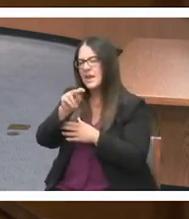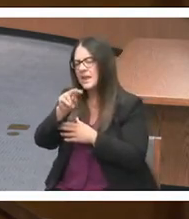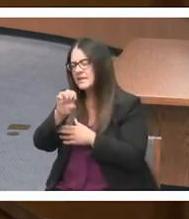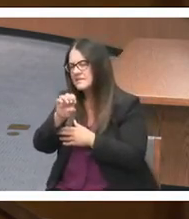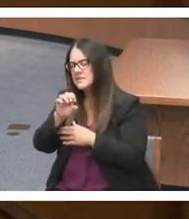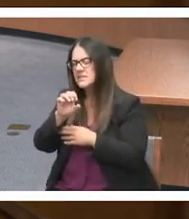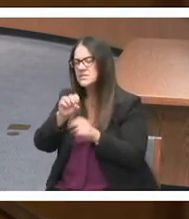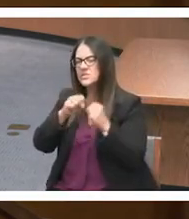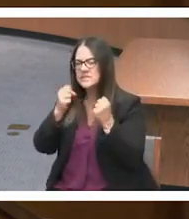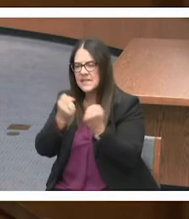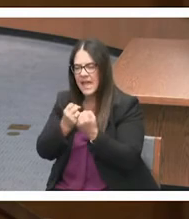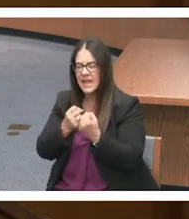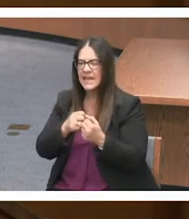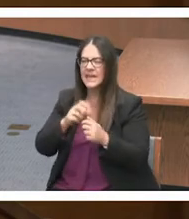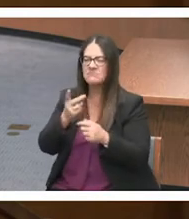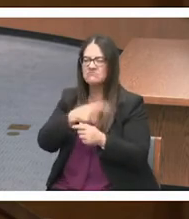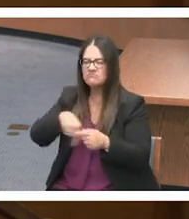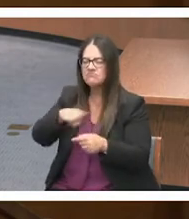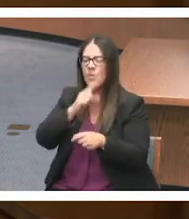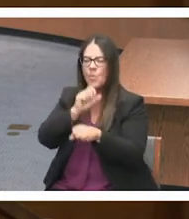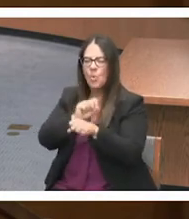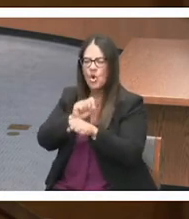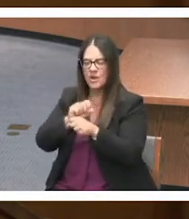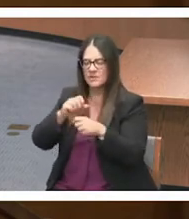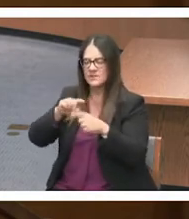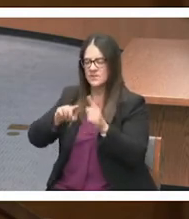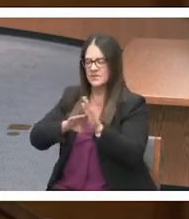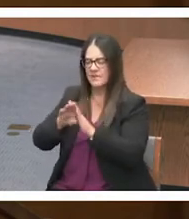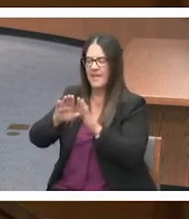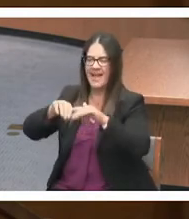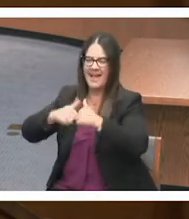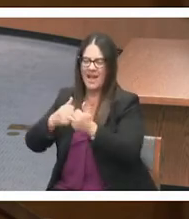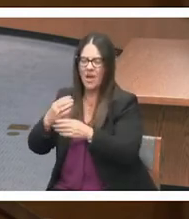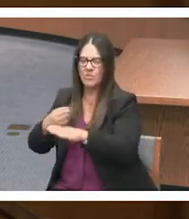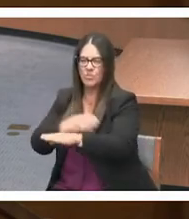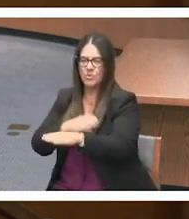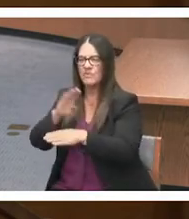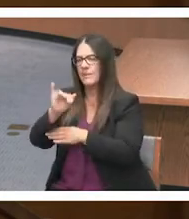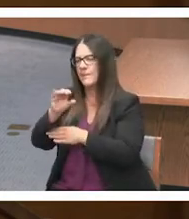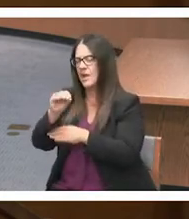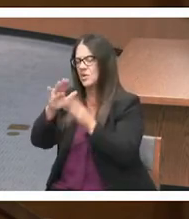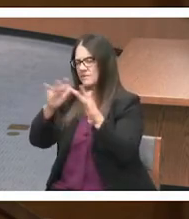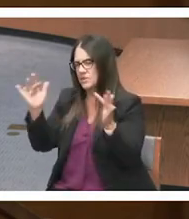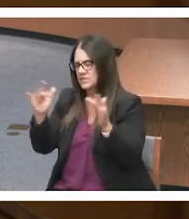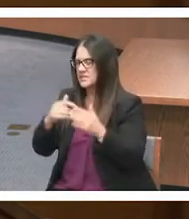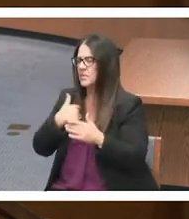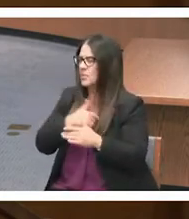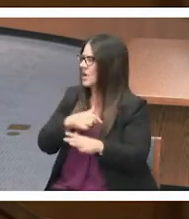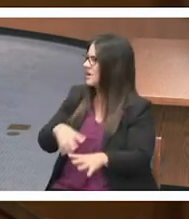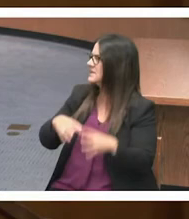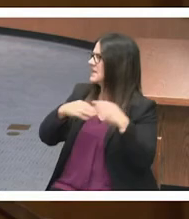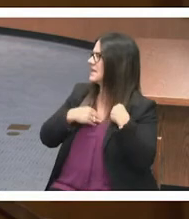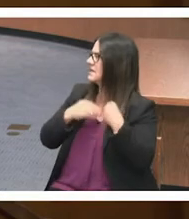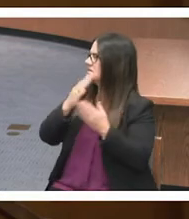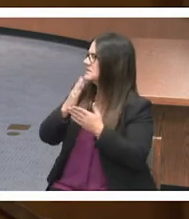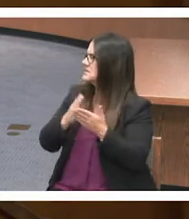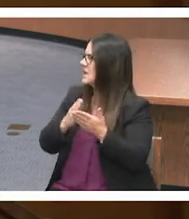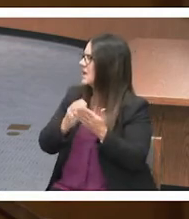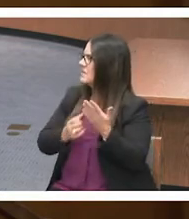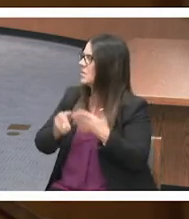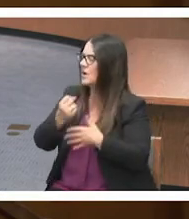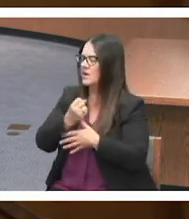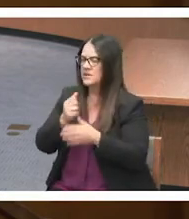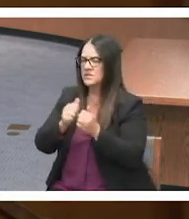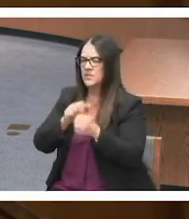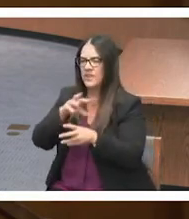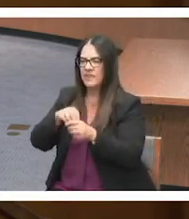essentially re-energize, create an updated roadmap on biodiversity. We're already taking on some priorities within